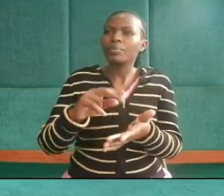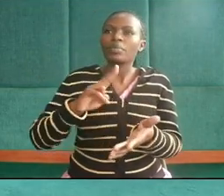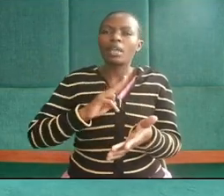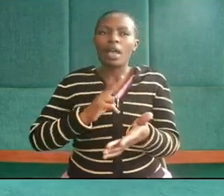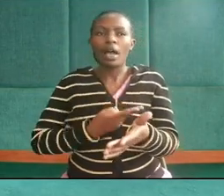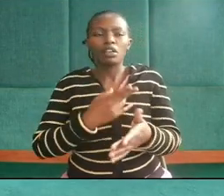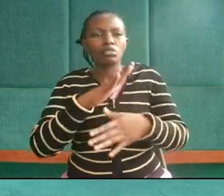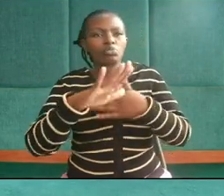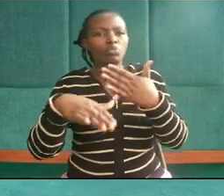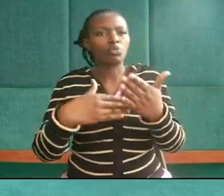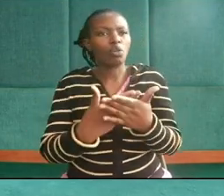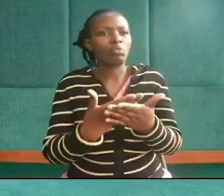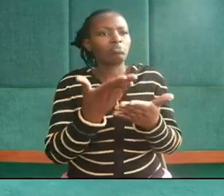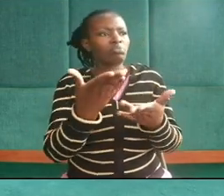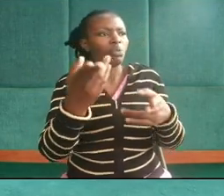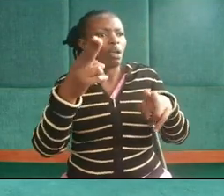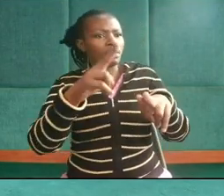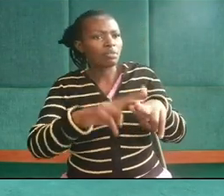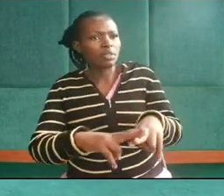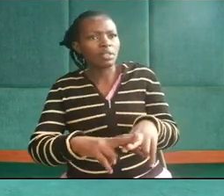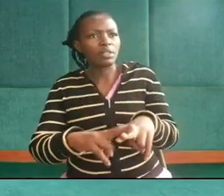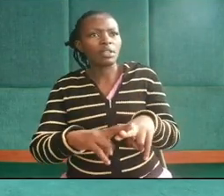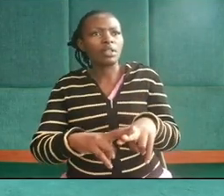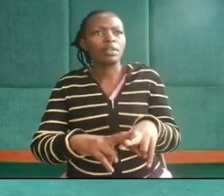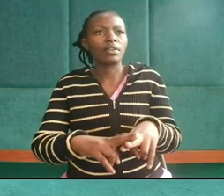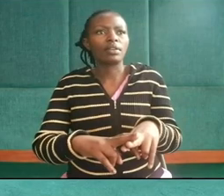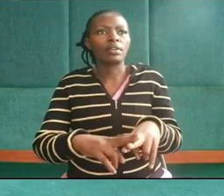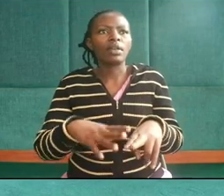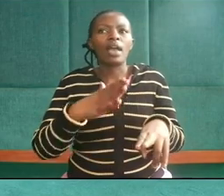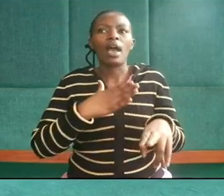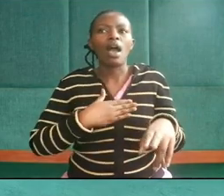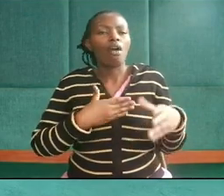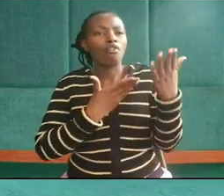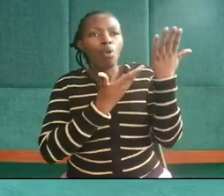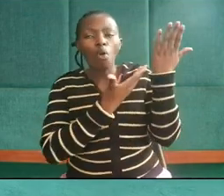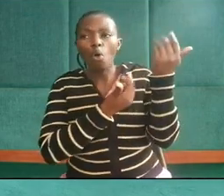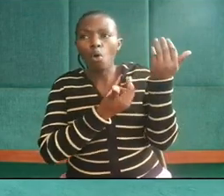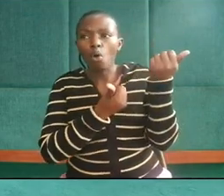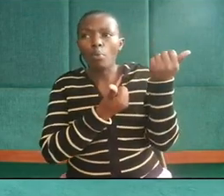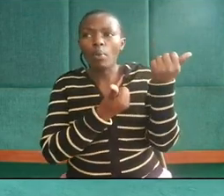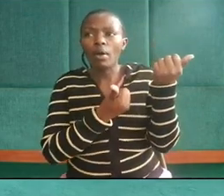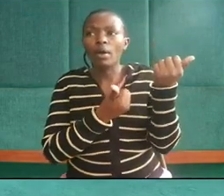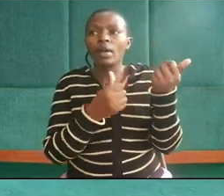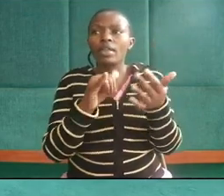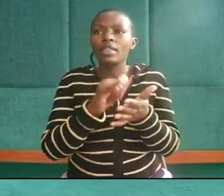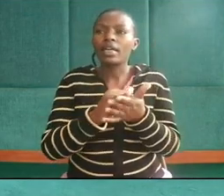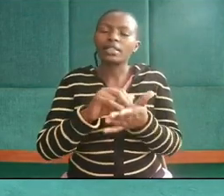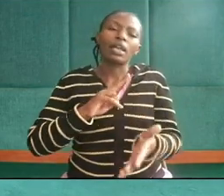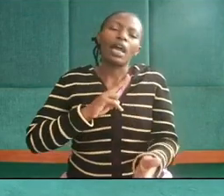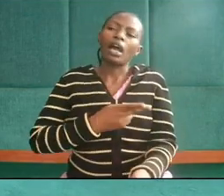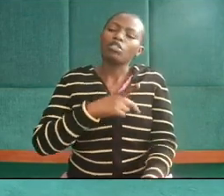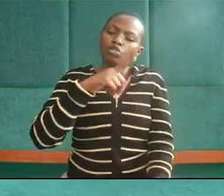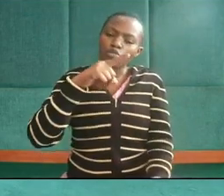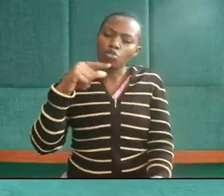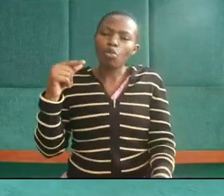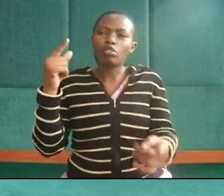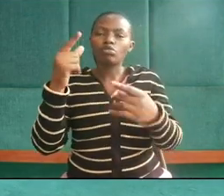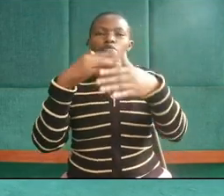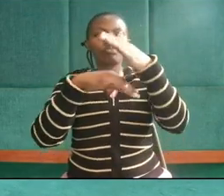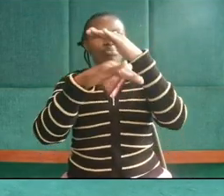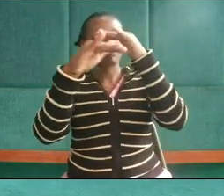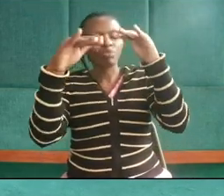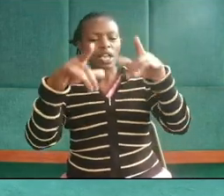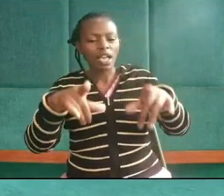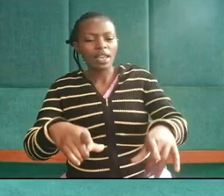all seated here and we have hope that we'll go to heaven someday and live